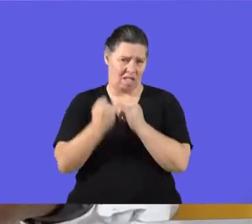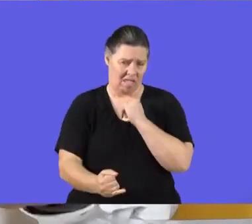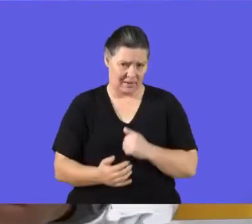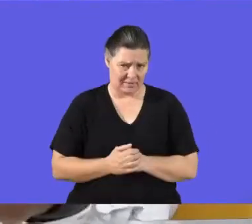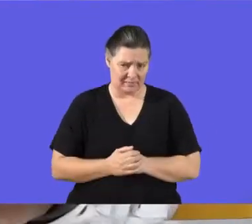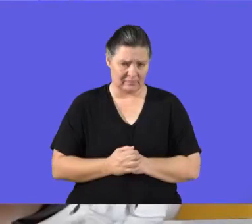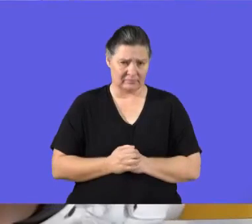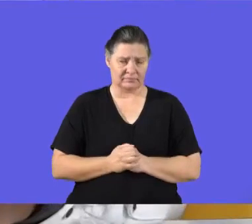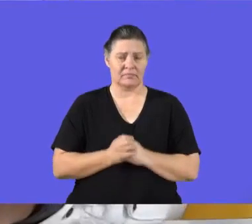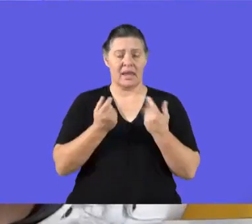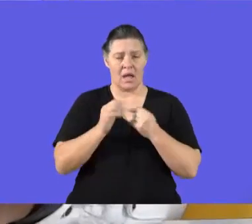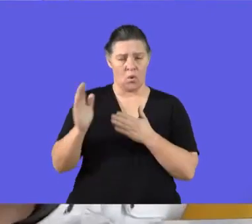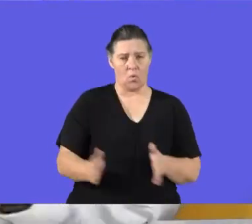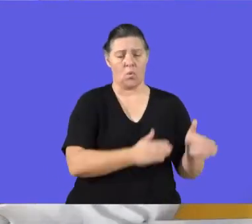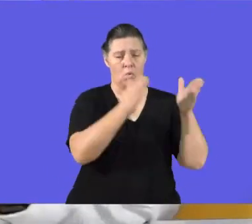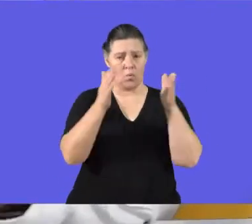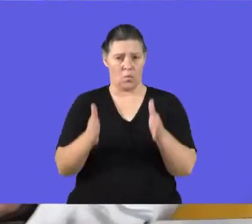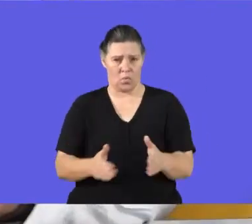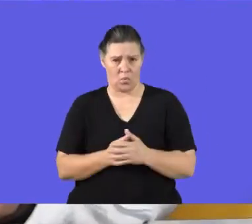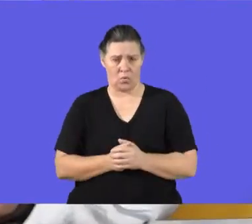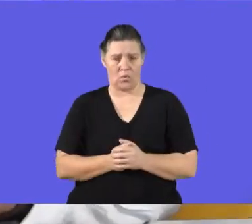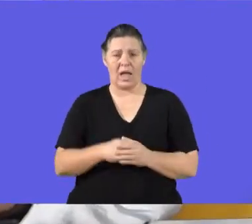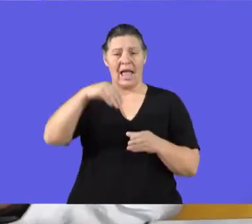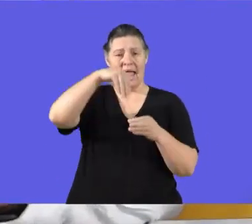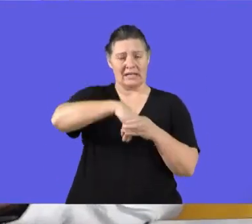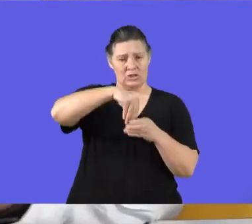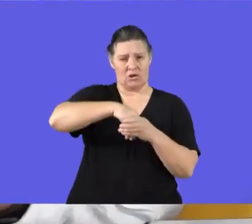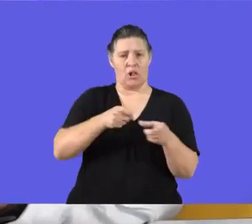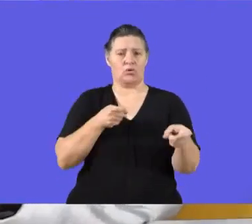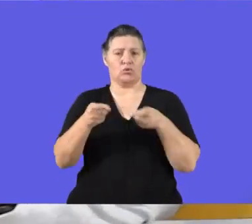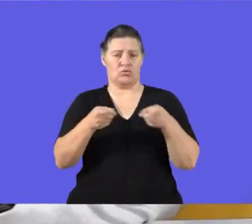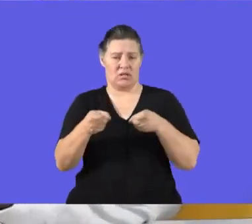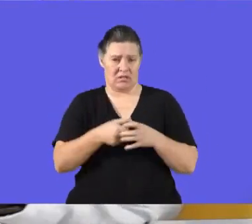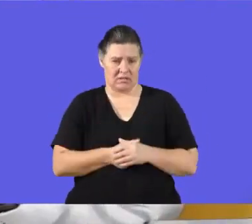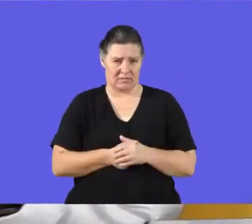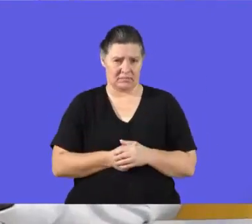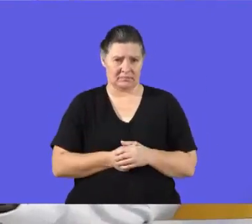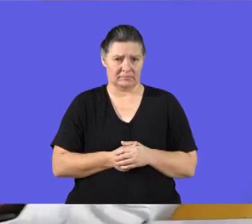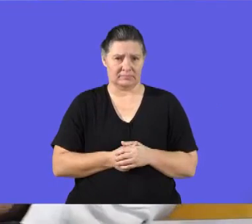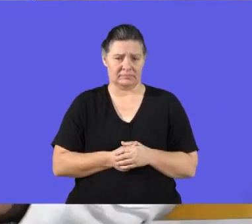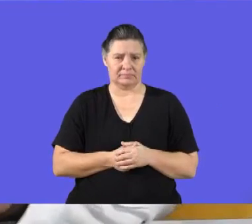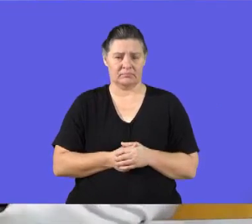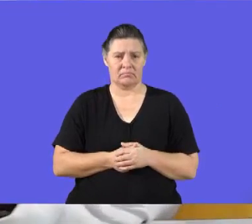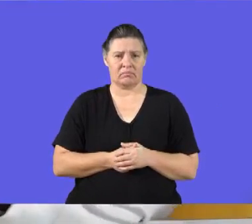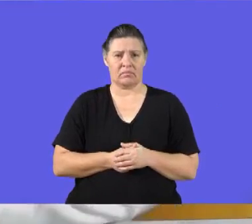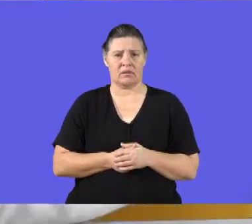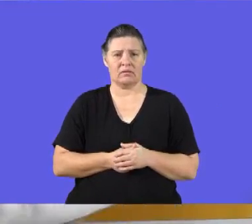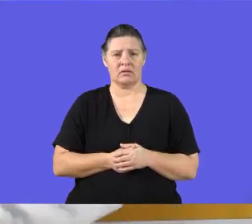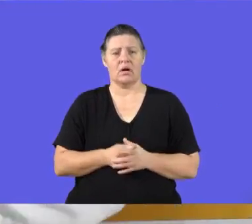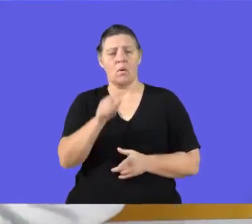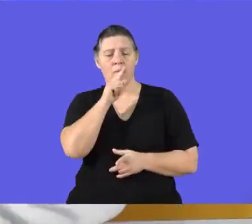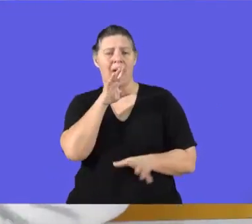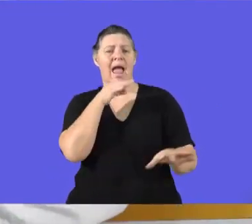unethical behavior in businesses. I'm going to quickly now move on to what we call internal control.